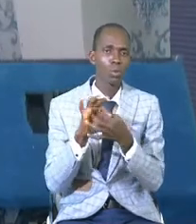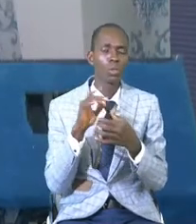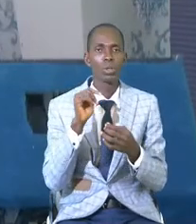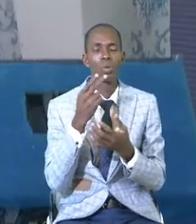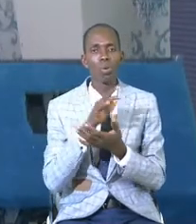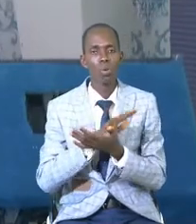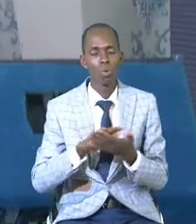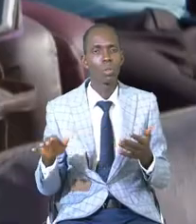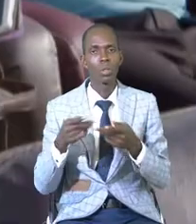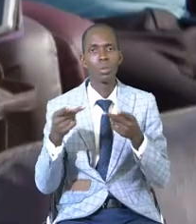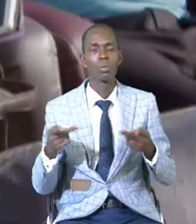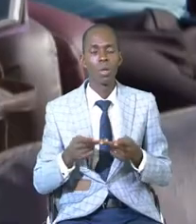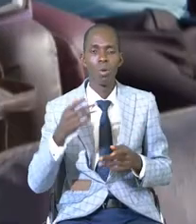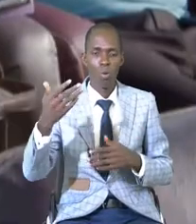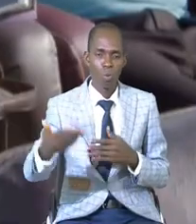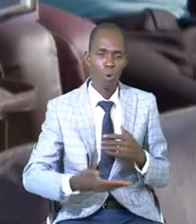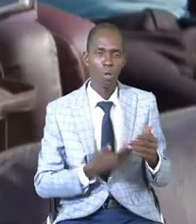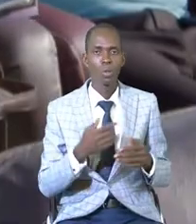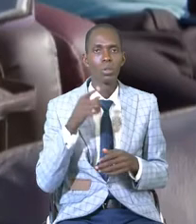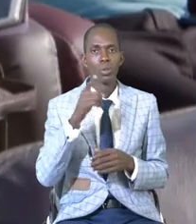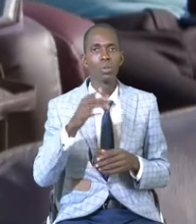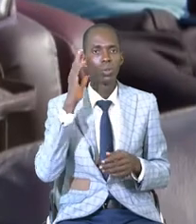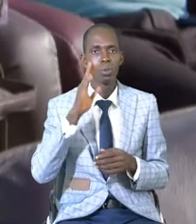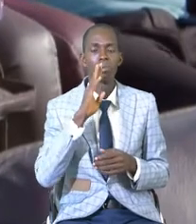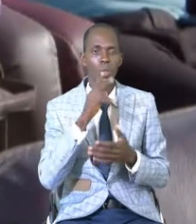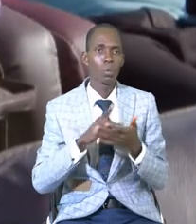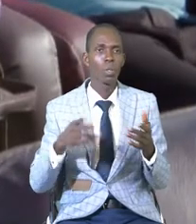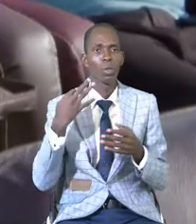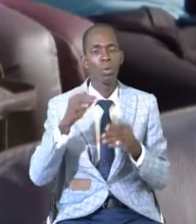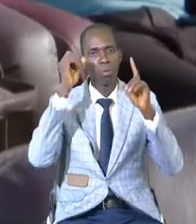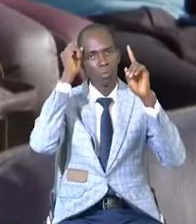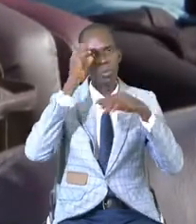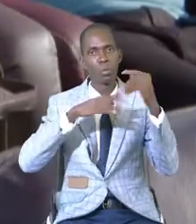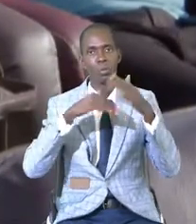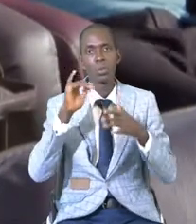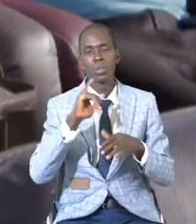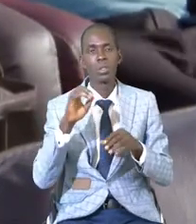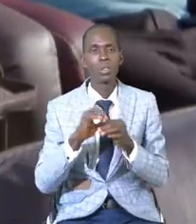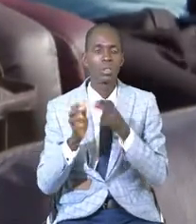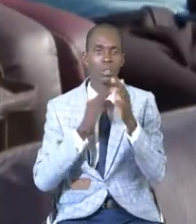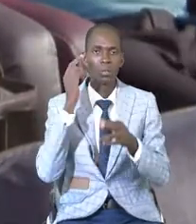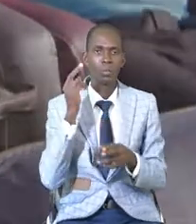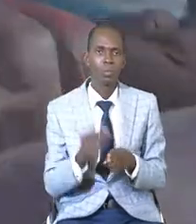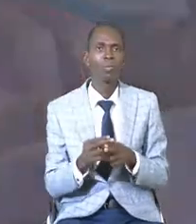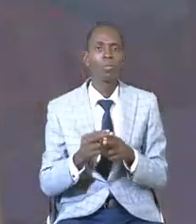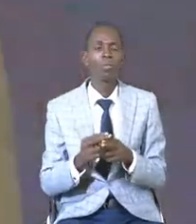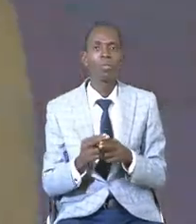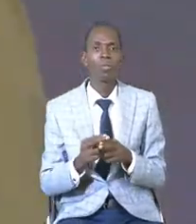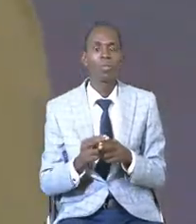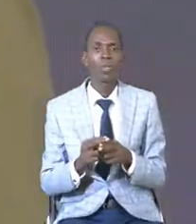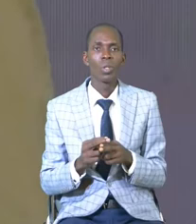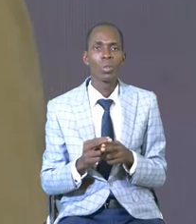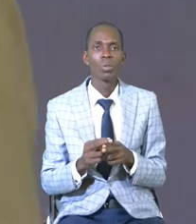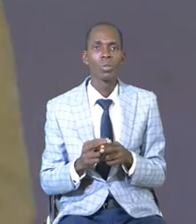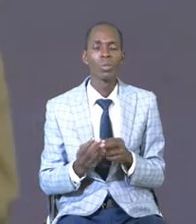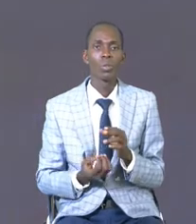habitation. Welcome. You'll be part of his building in Jesus' name. Groweth into an